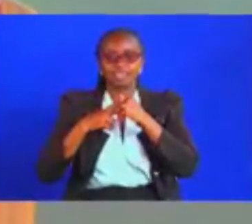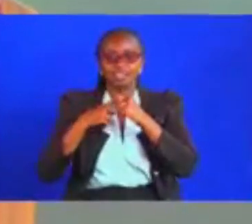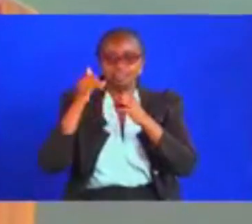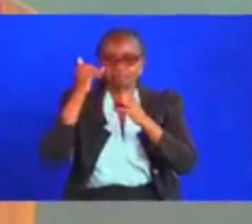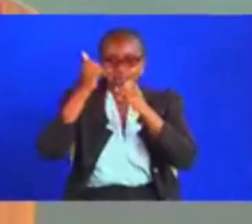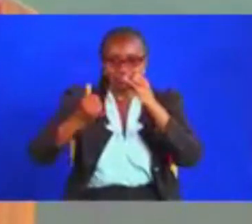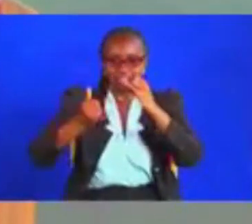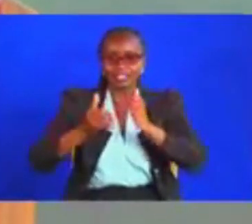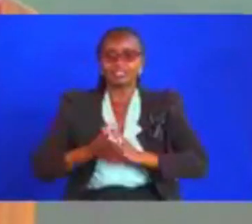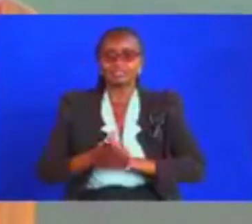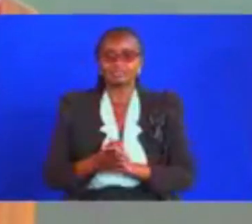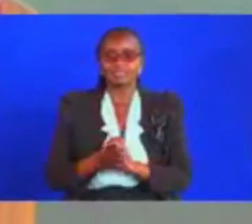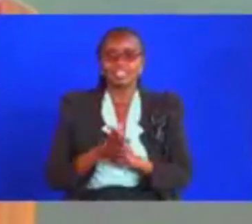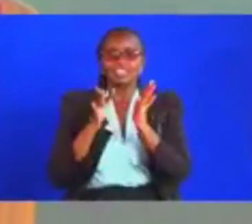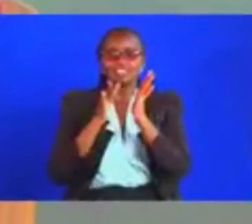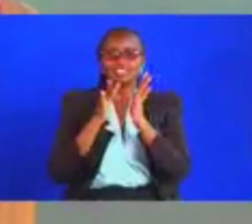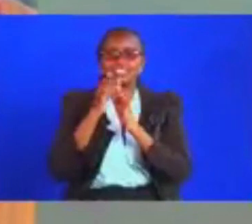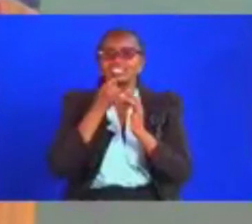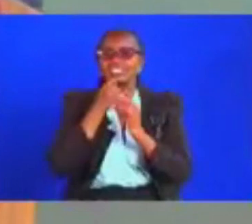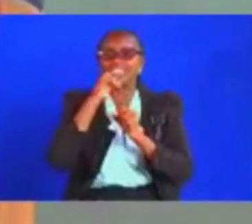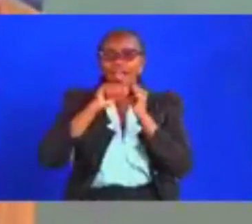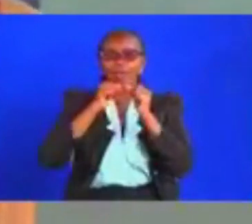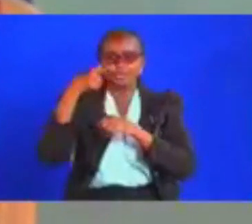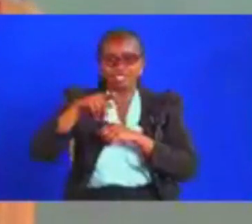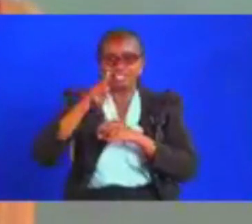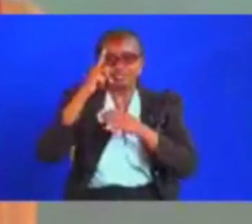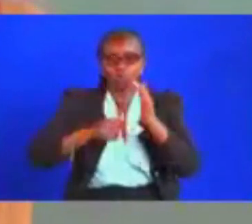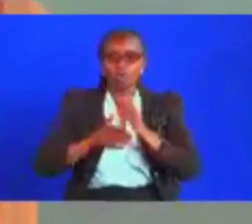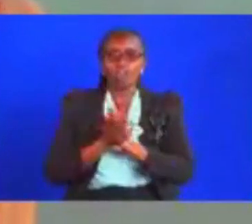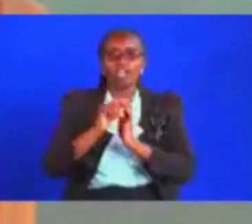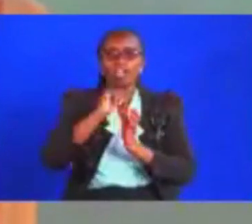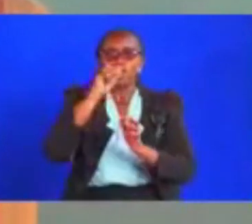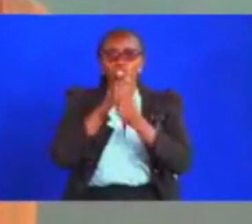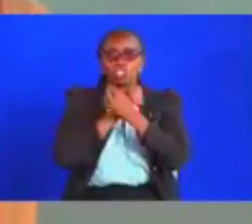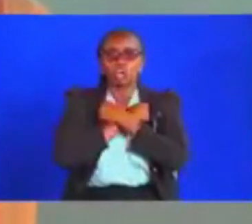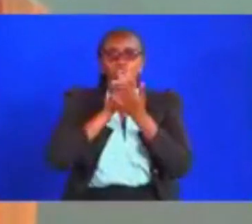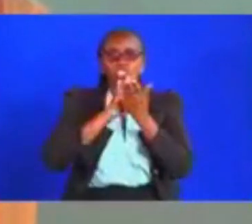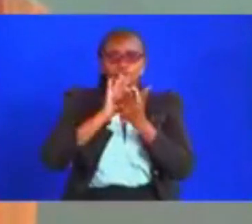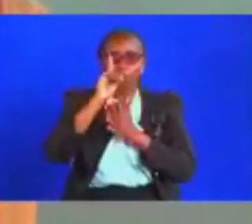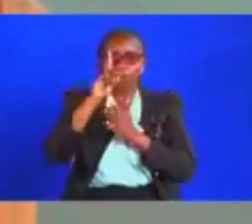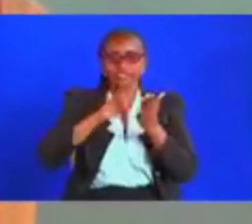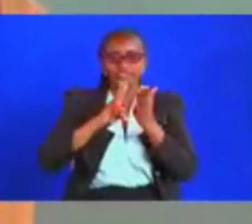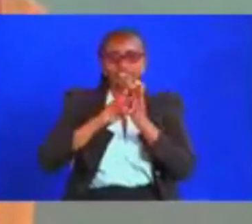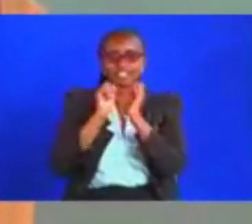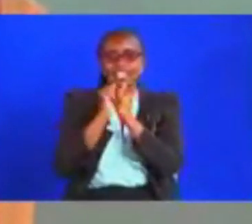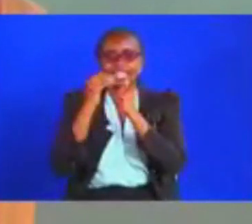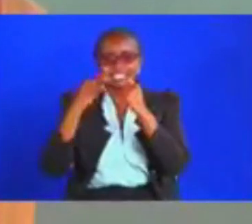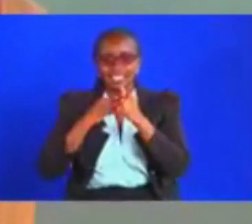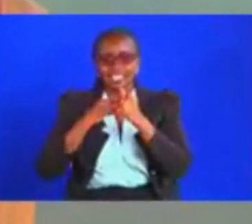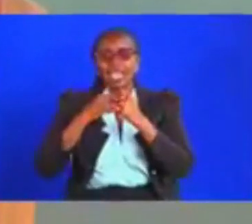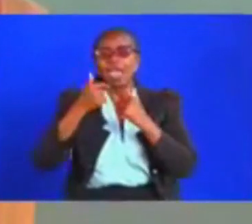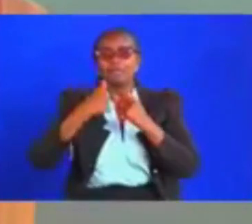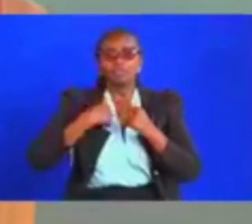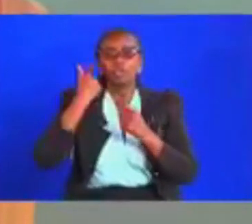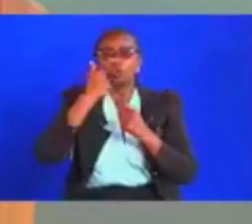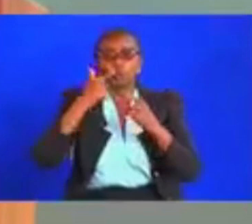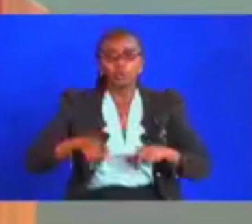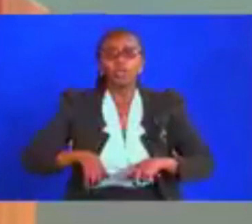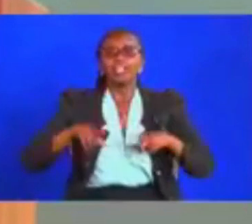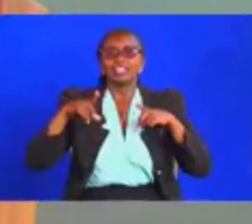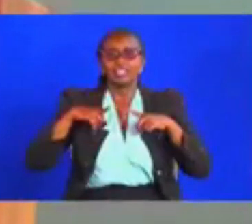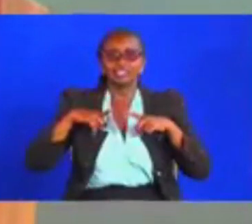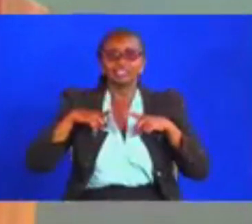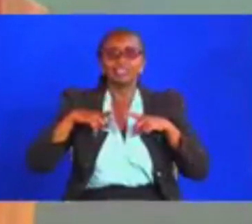Finally, Jesus said about himself in John 1:18, I am he that liveth,